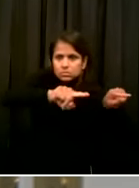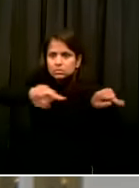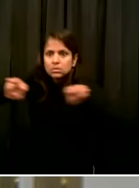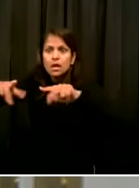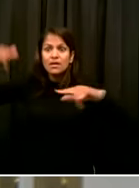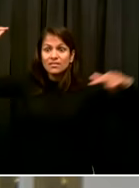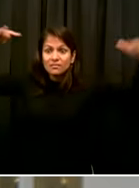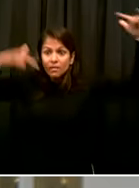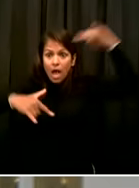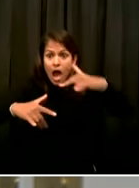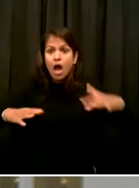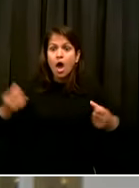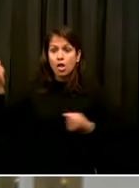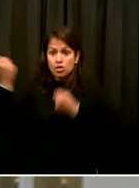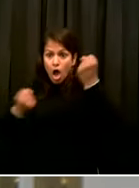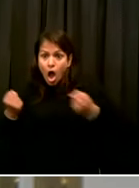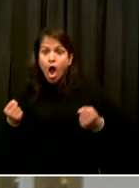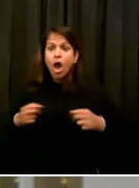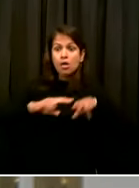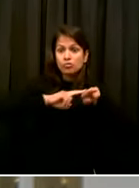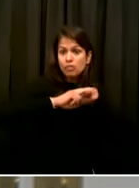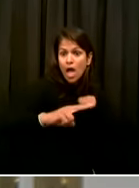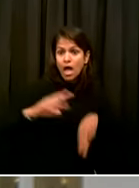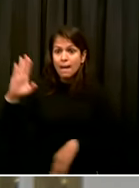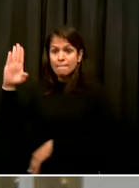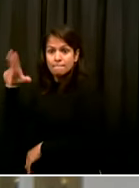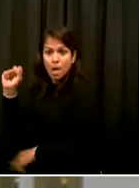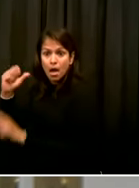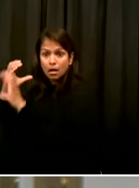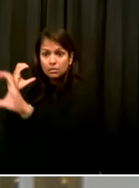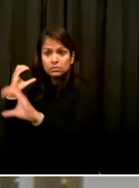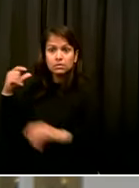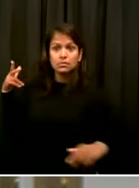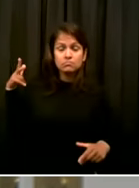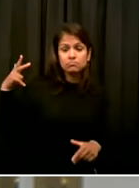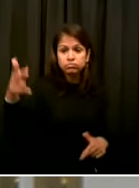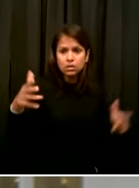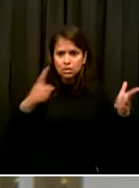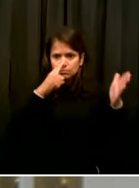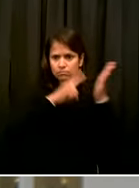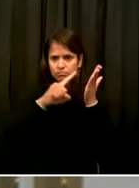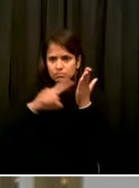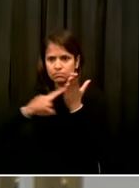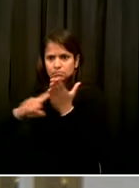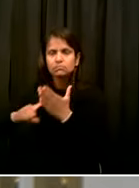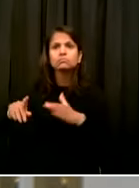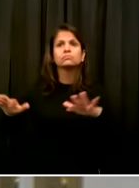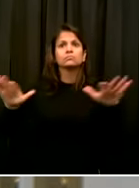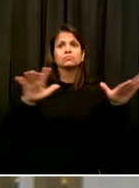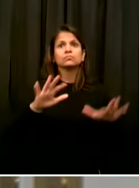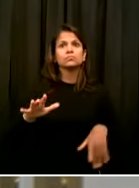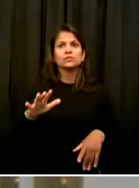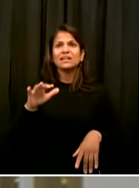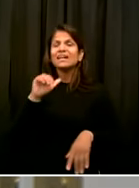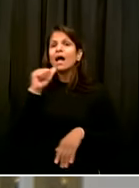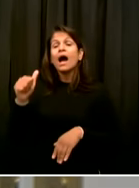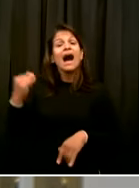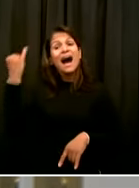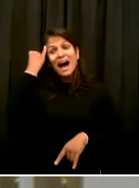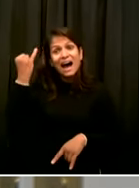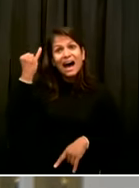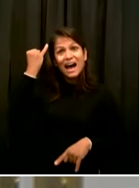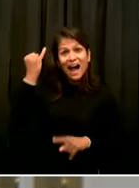completing the form or following the quarantine mandate is a crime. In addition to criminal penalties and monetary